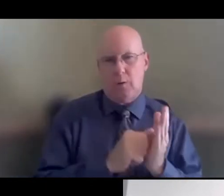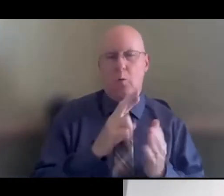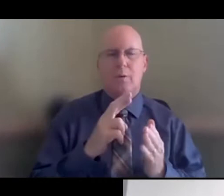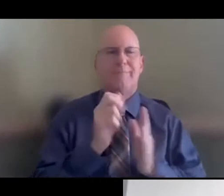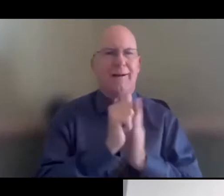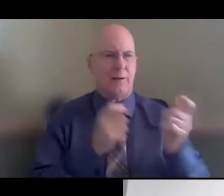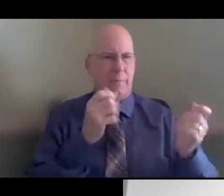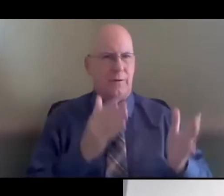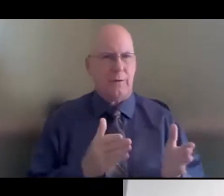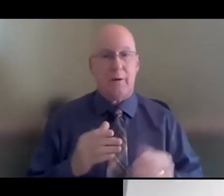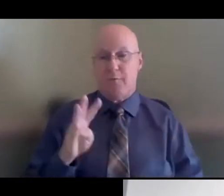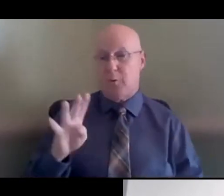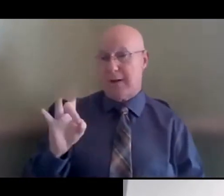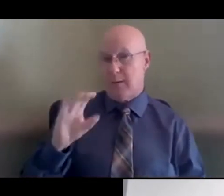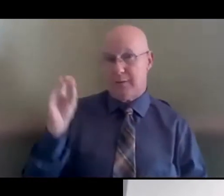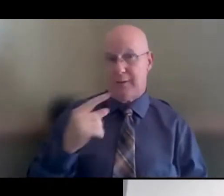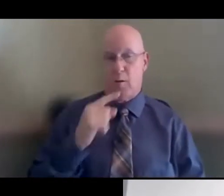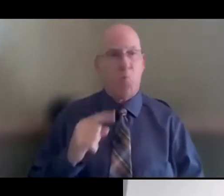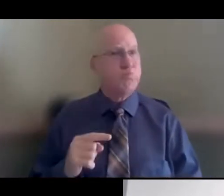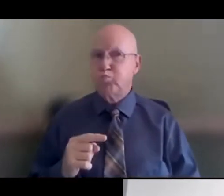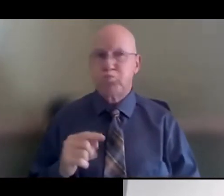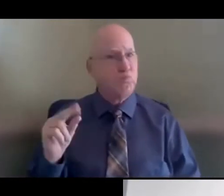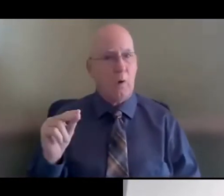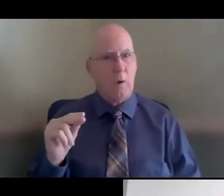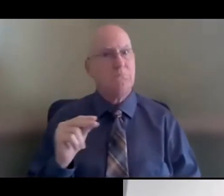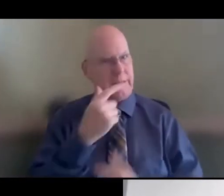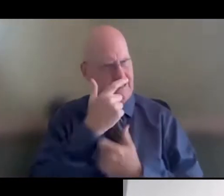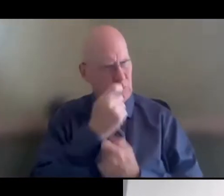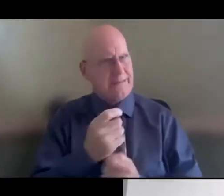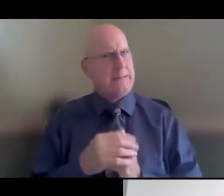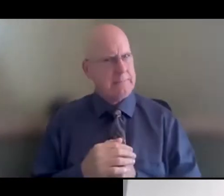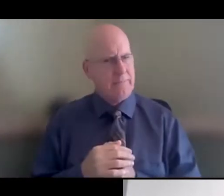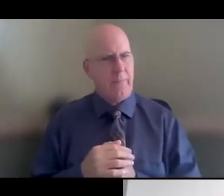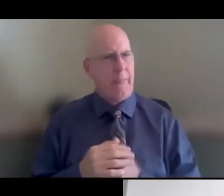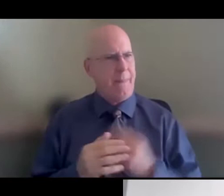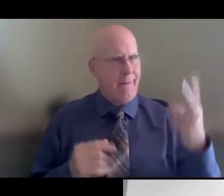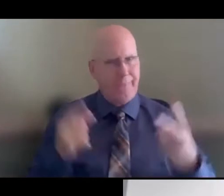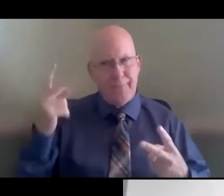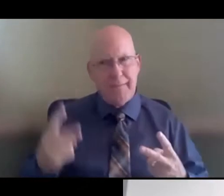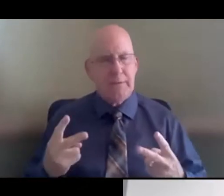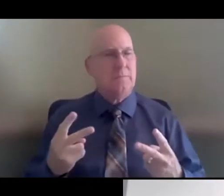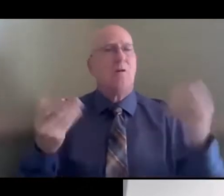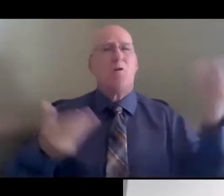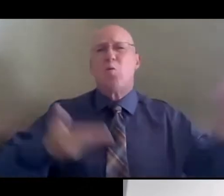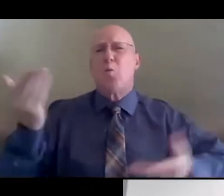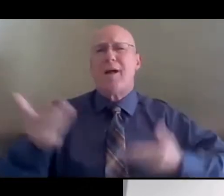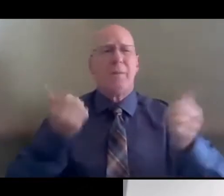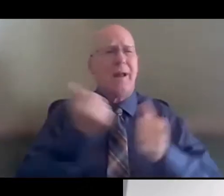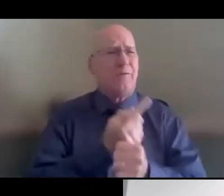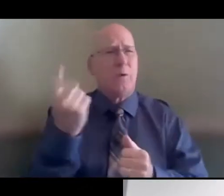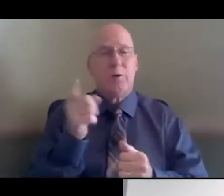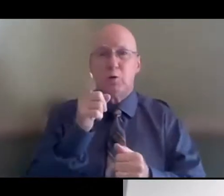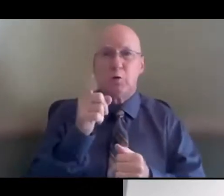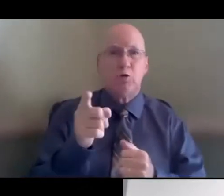then no, 48%. So very fascinating, and we welcome anyone and everyone, whether you be a current account holder or a prospective